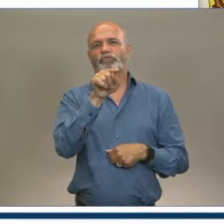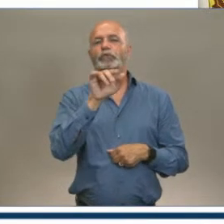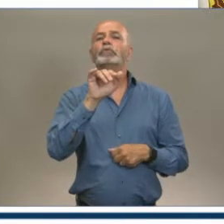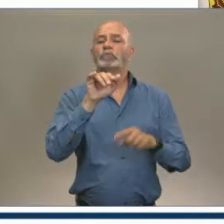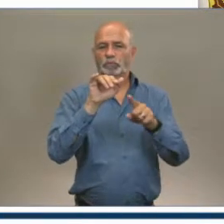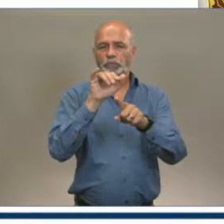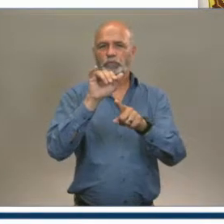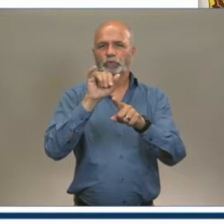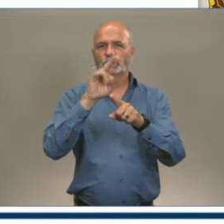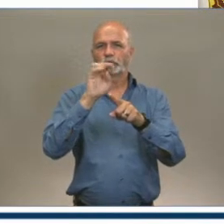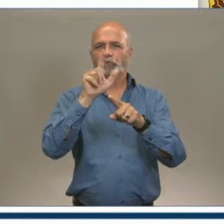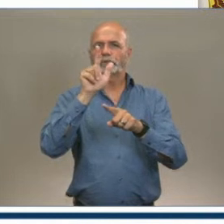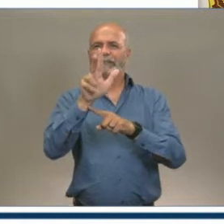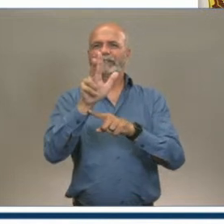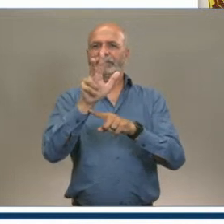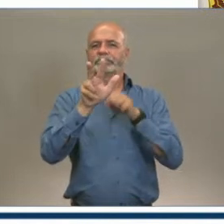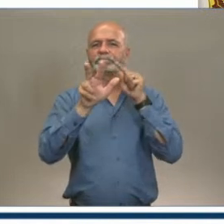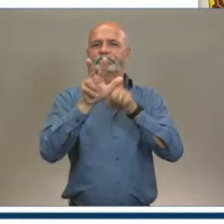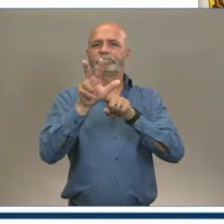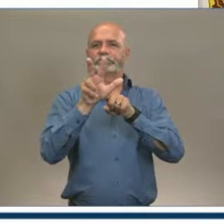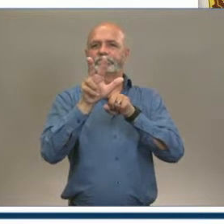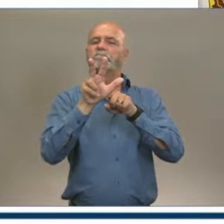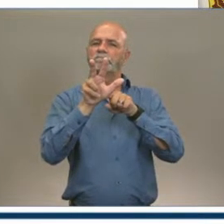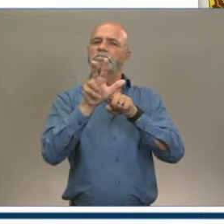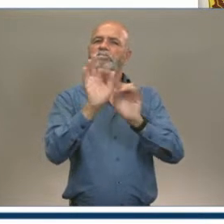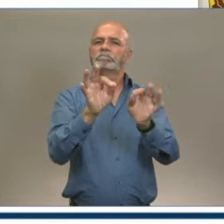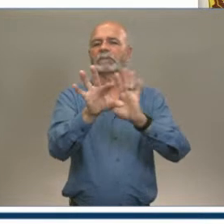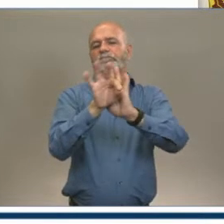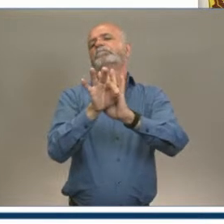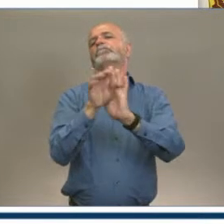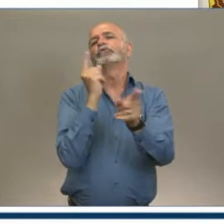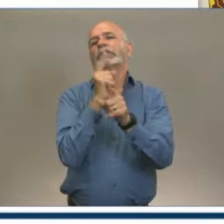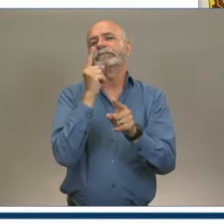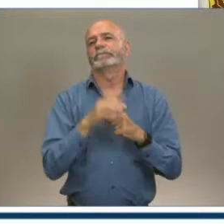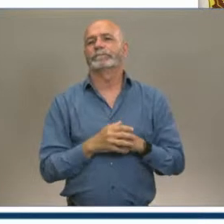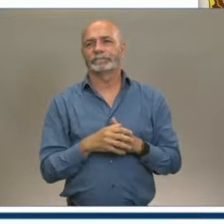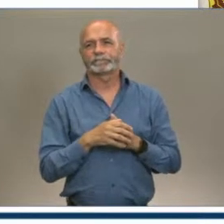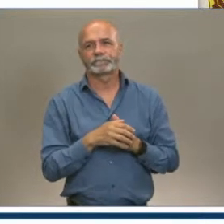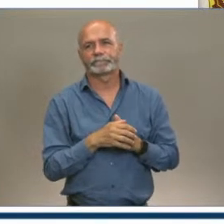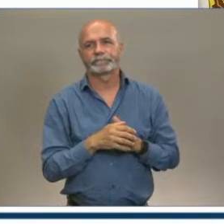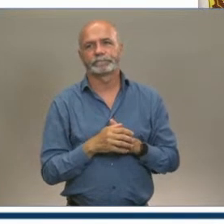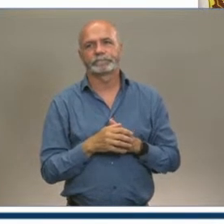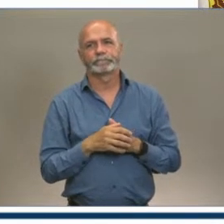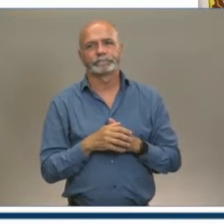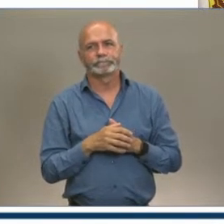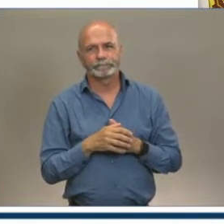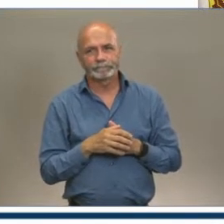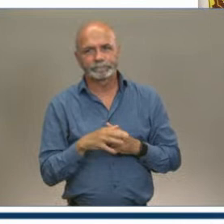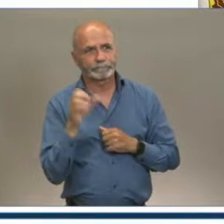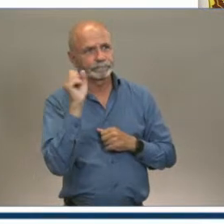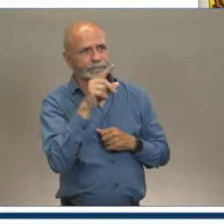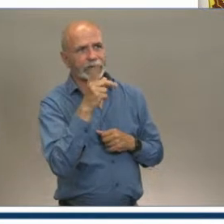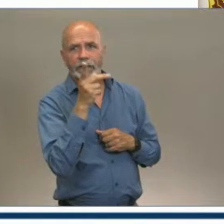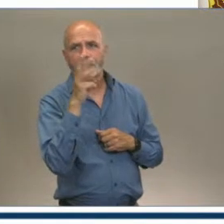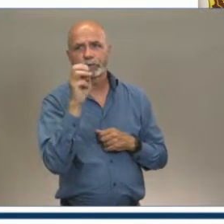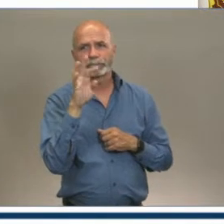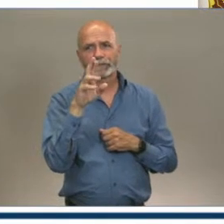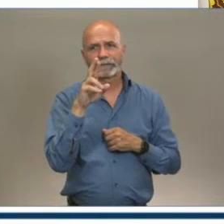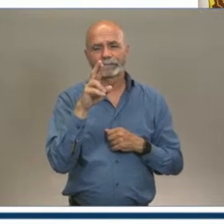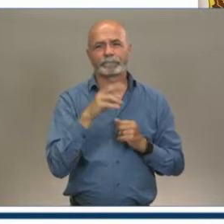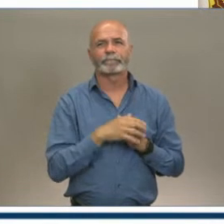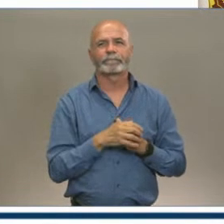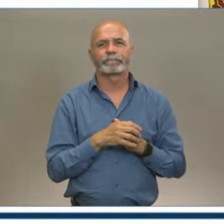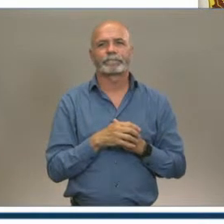question? Yes, you explained, Premier, that you are looking at having a way of having